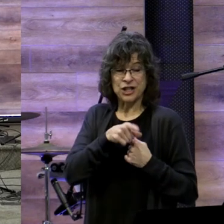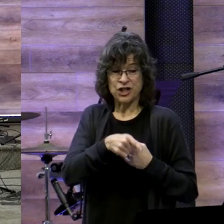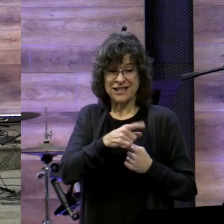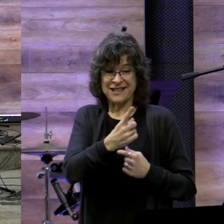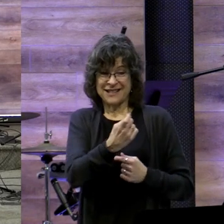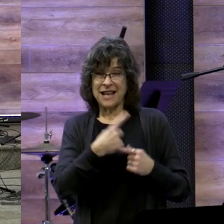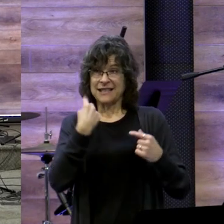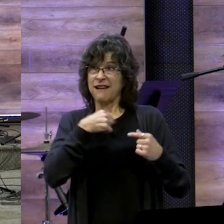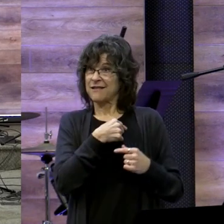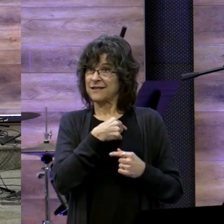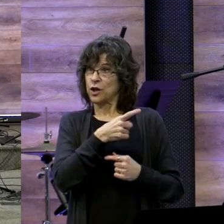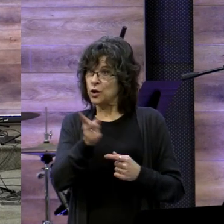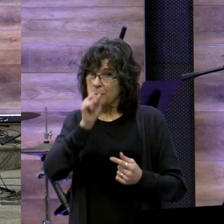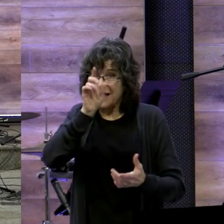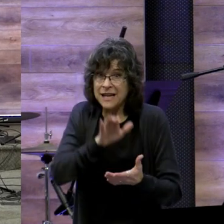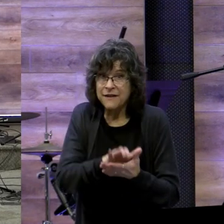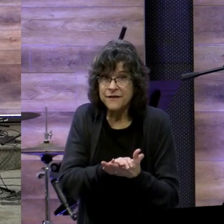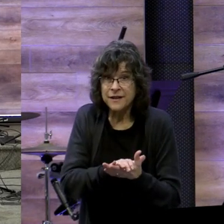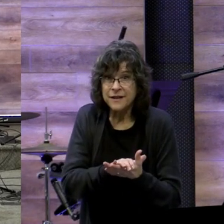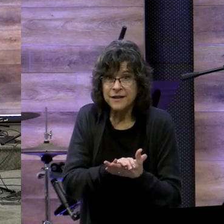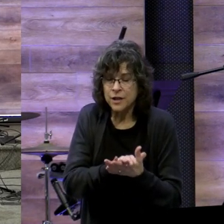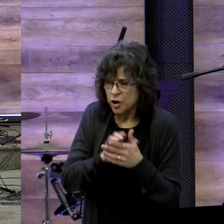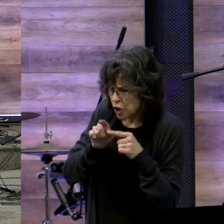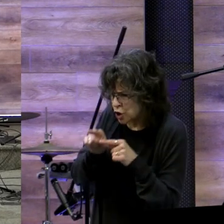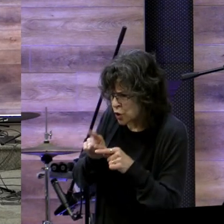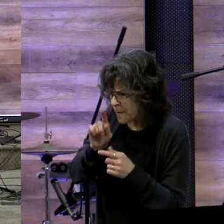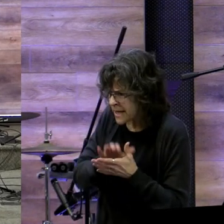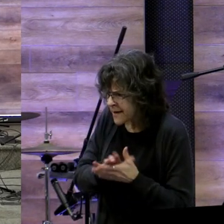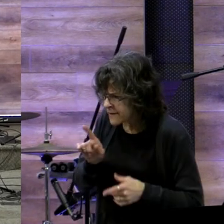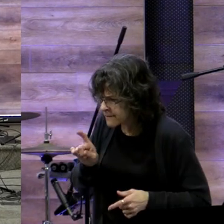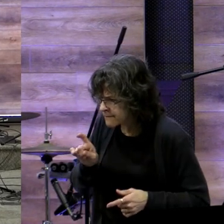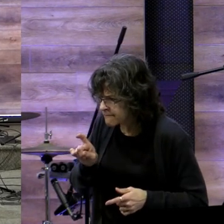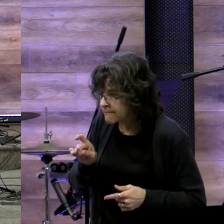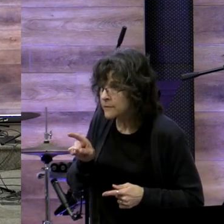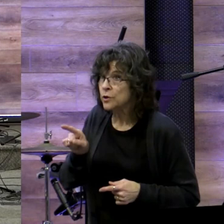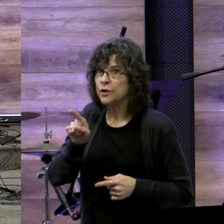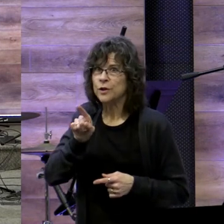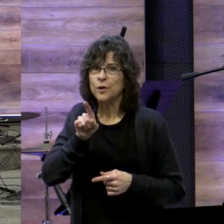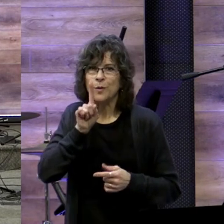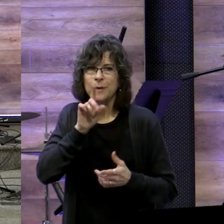you believe that? Do you believe that? Now,